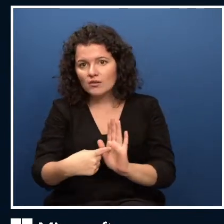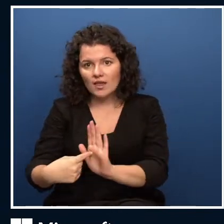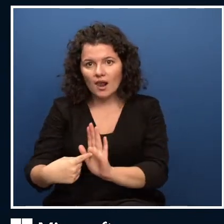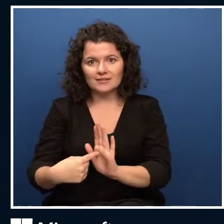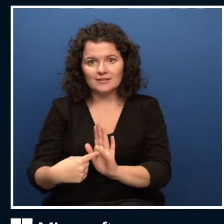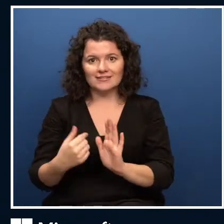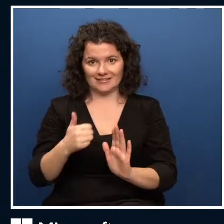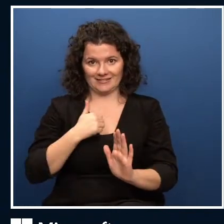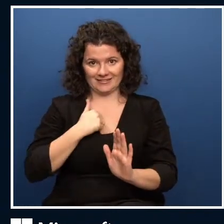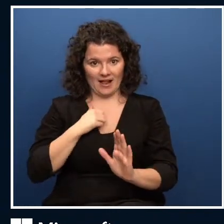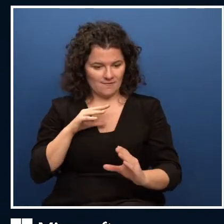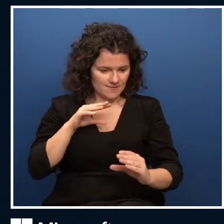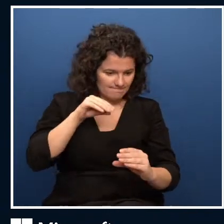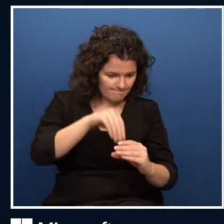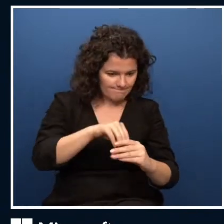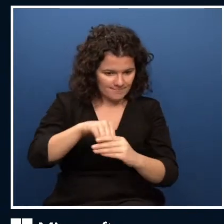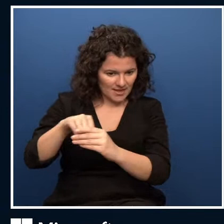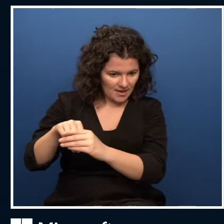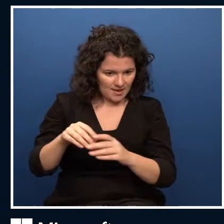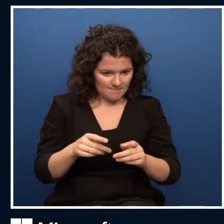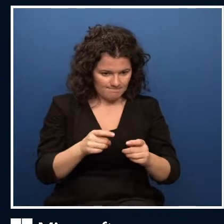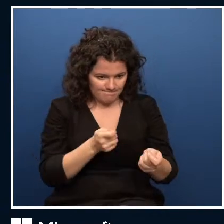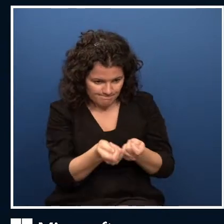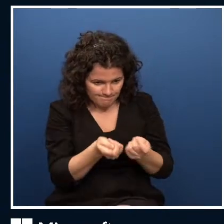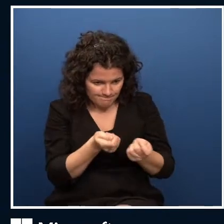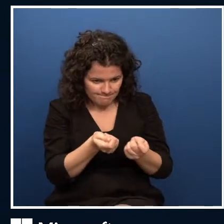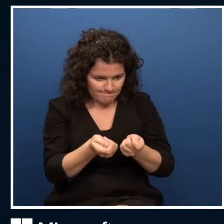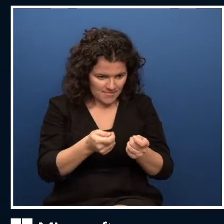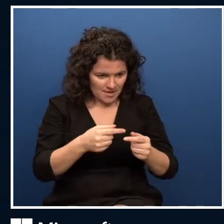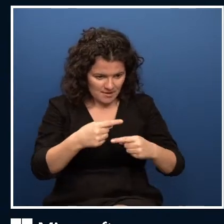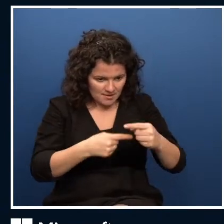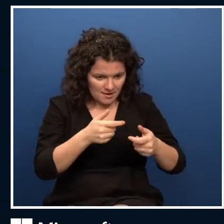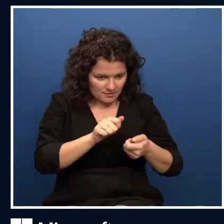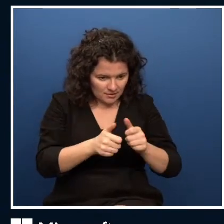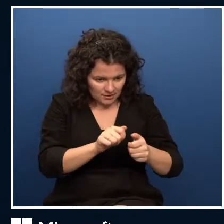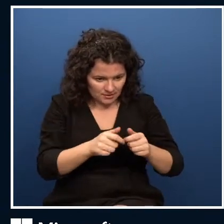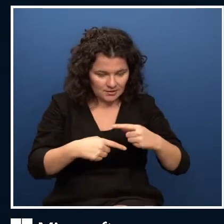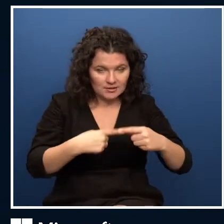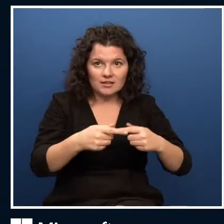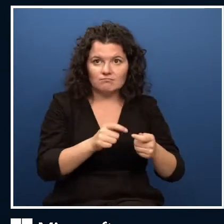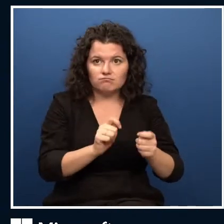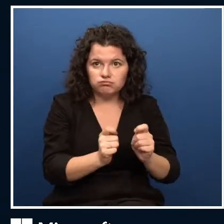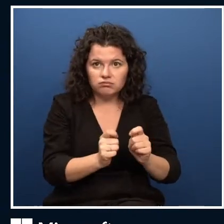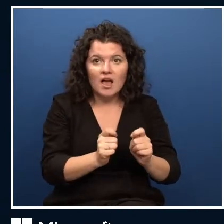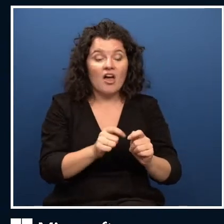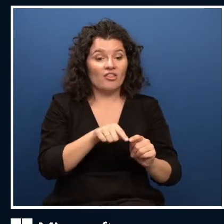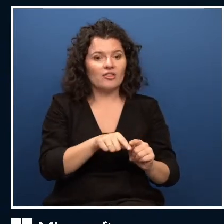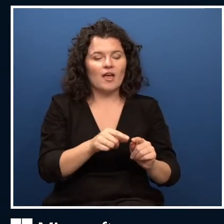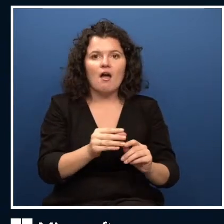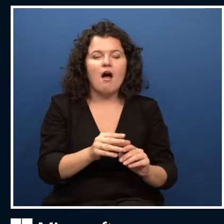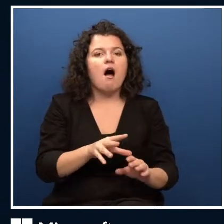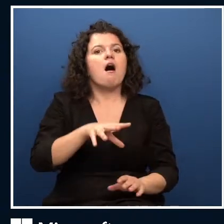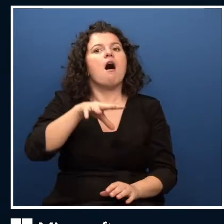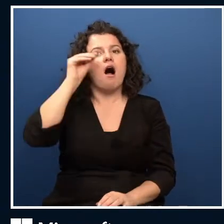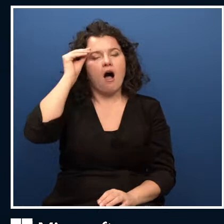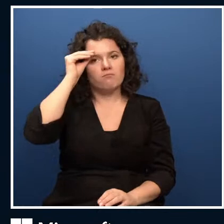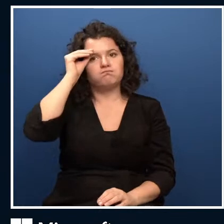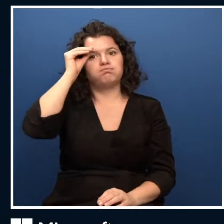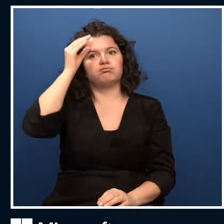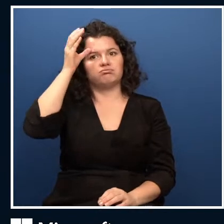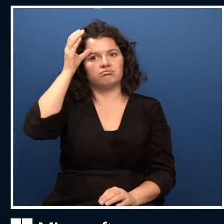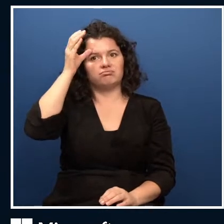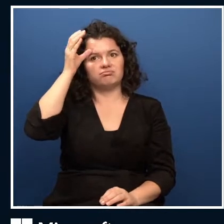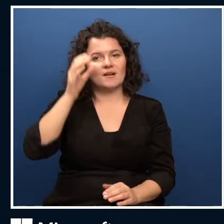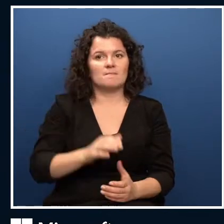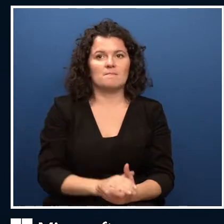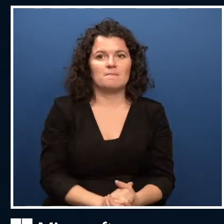So this is really good for us, to use the Microsoft Learn module, so students gain